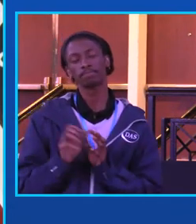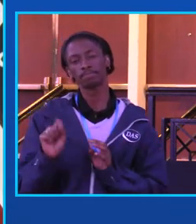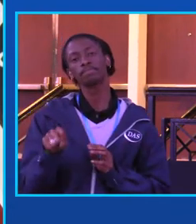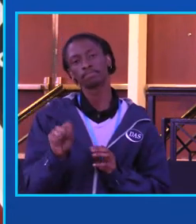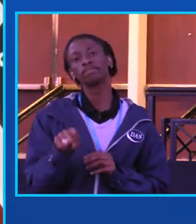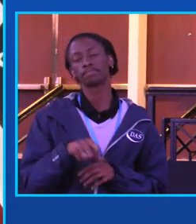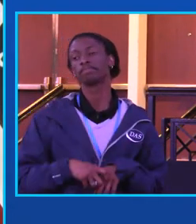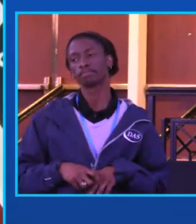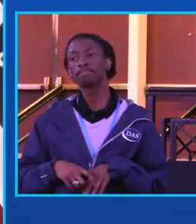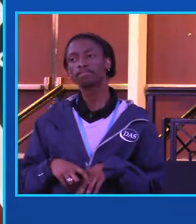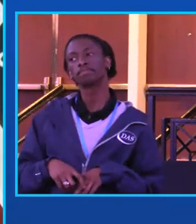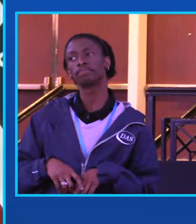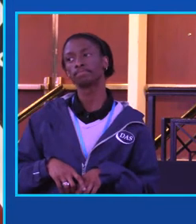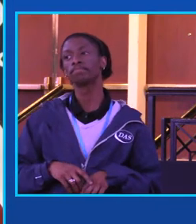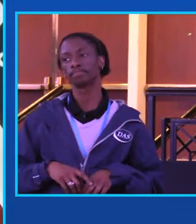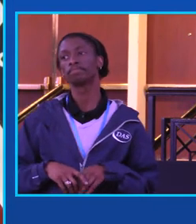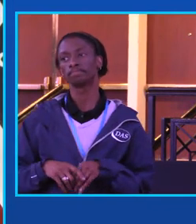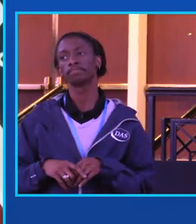So